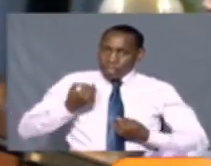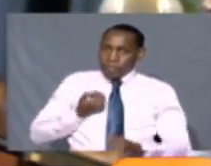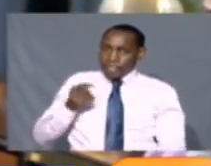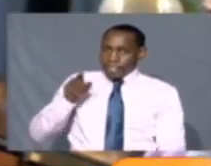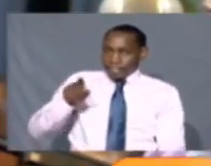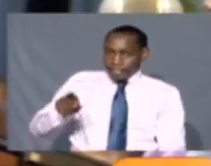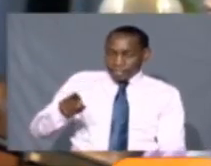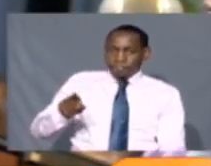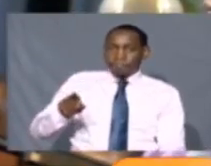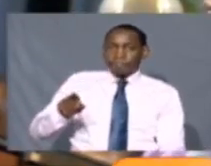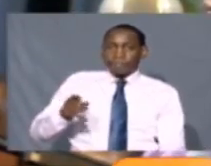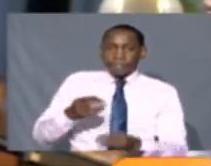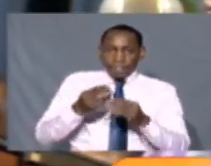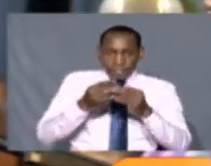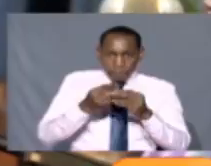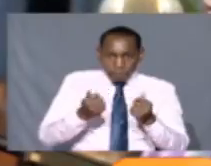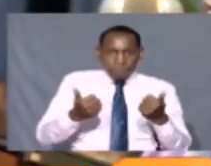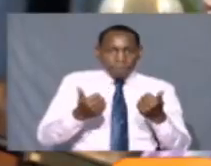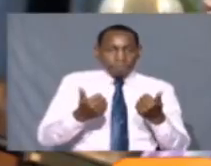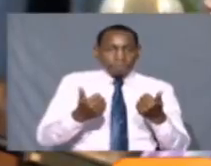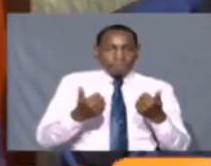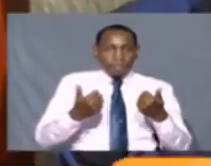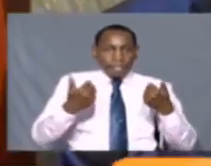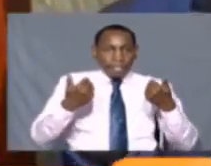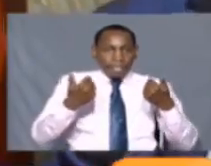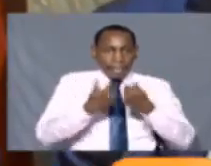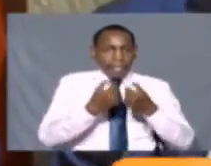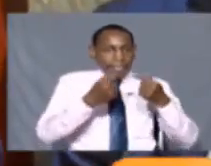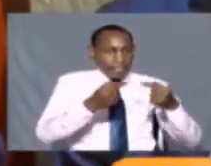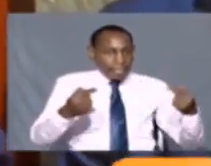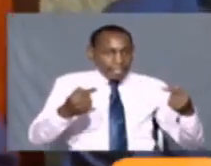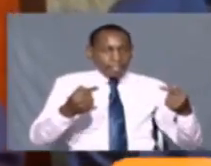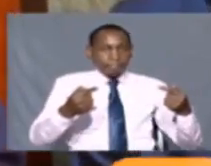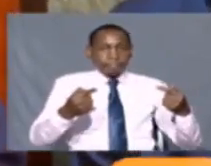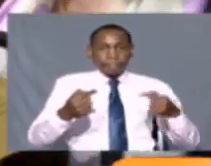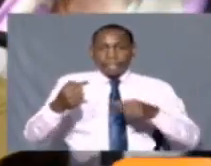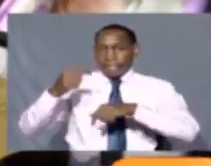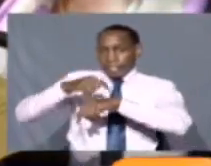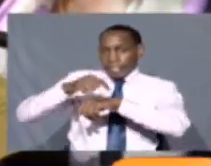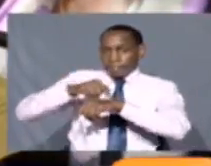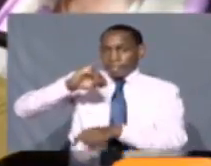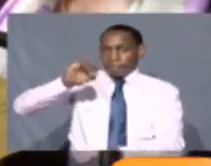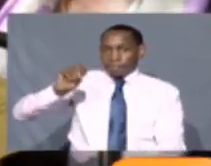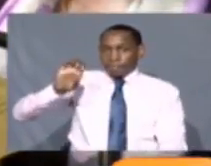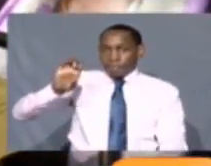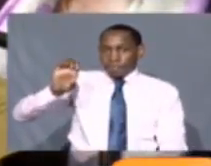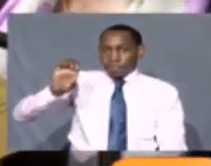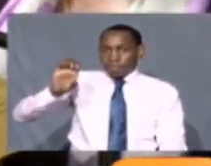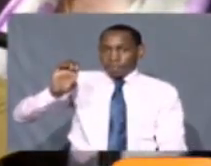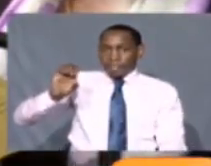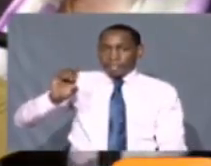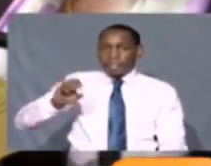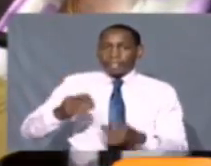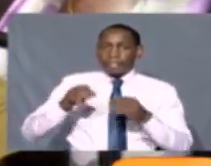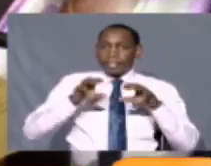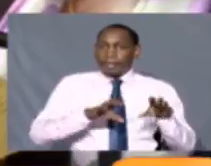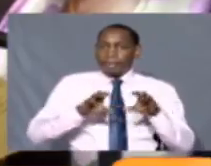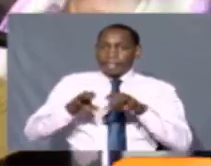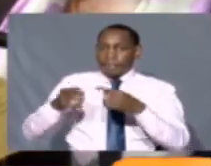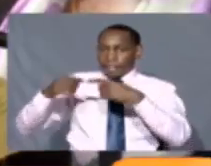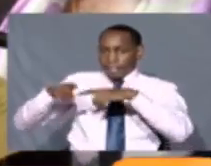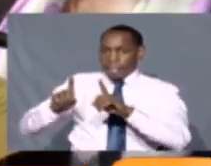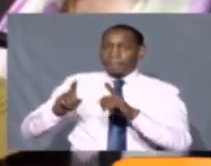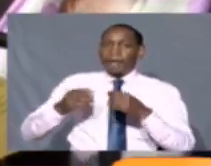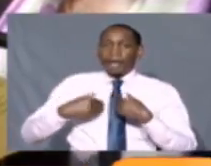disarm even the most difficult opponent. Even when Joyce was there aggrieved, she would be the one to call